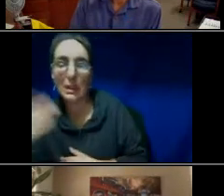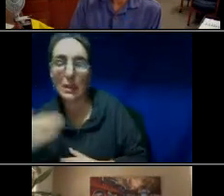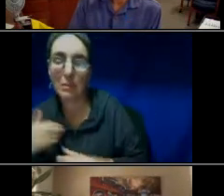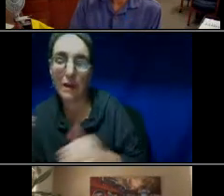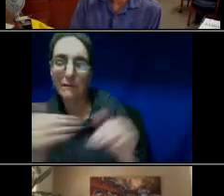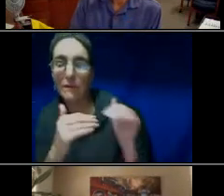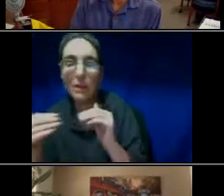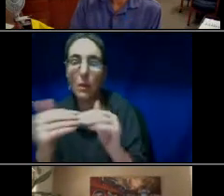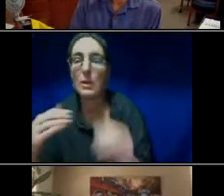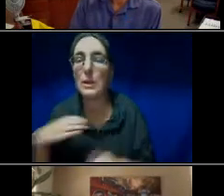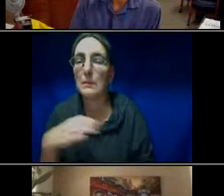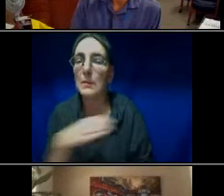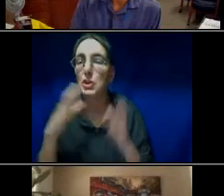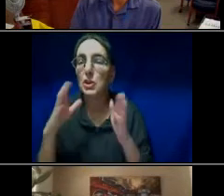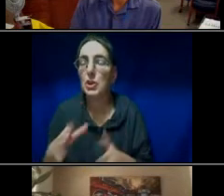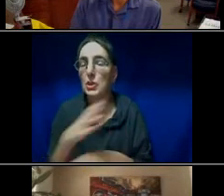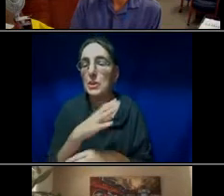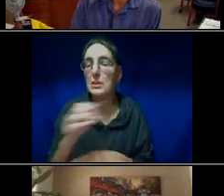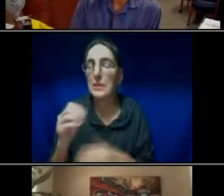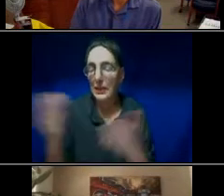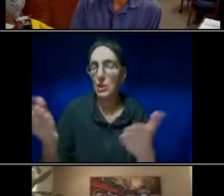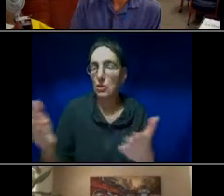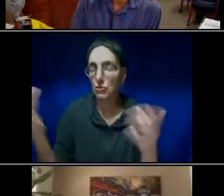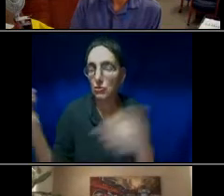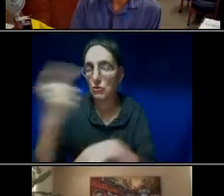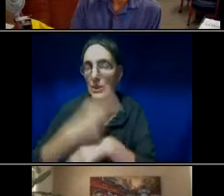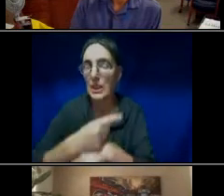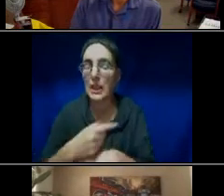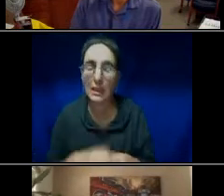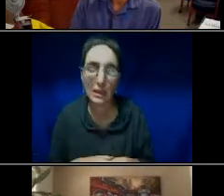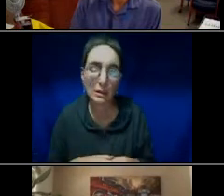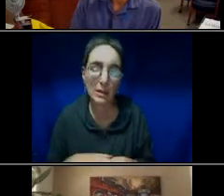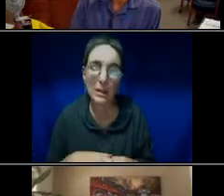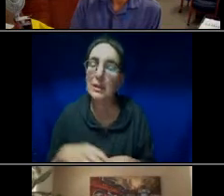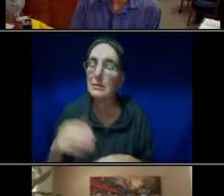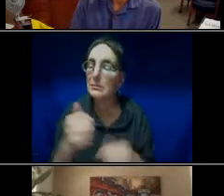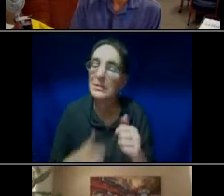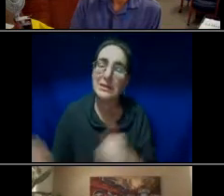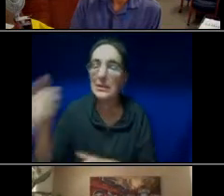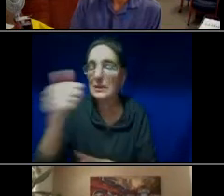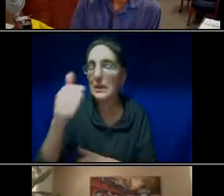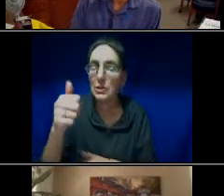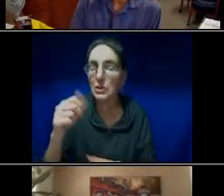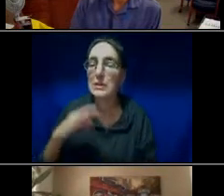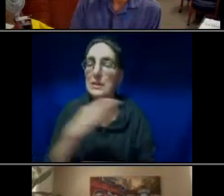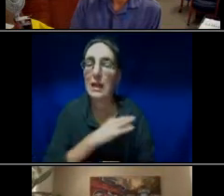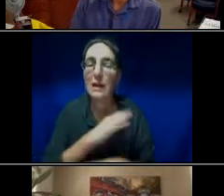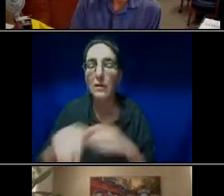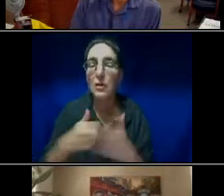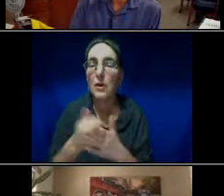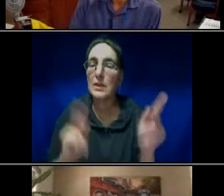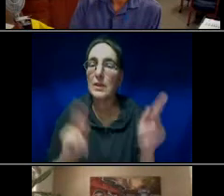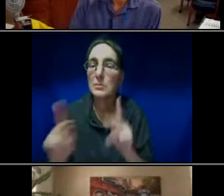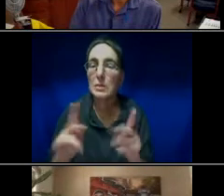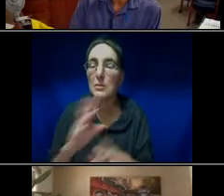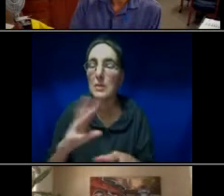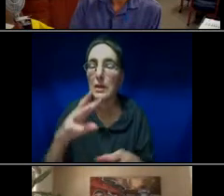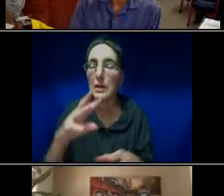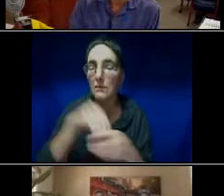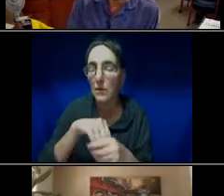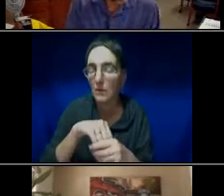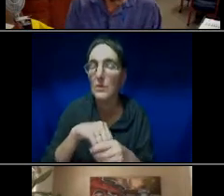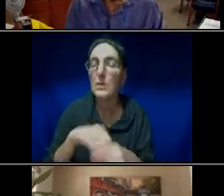and here with us today, and Mitch, senior staff and all of that participating in this event. And it's